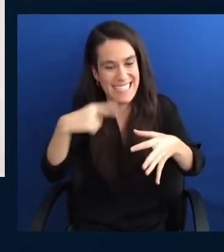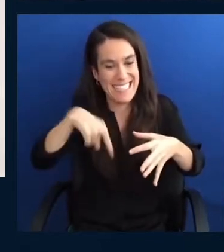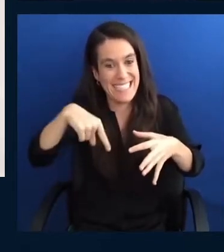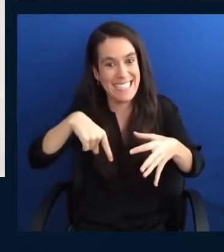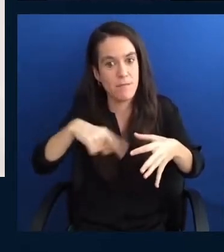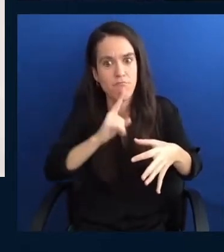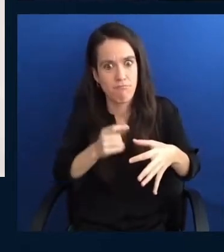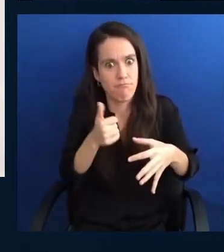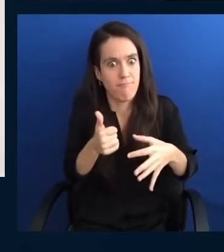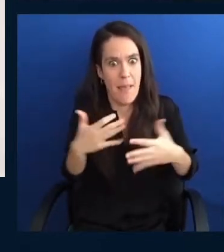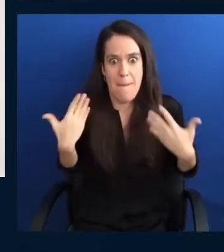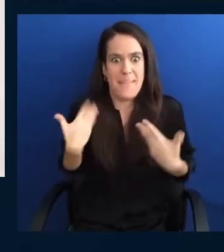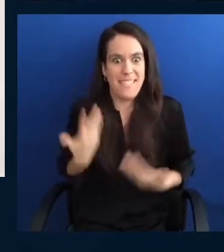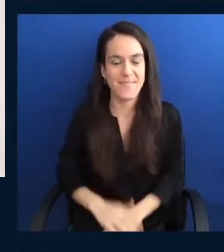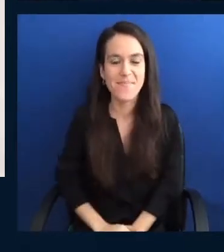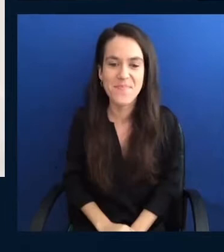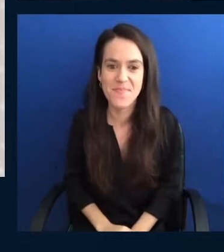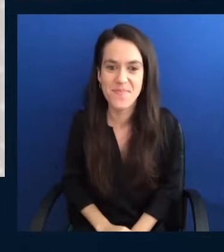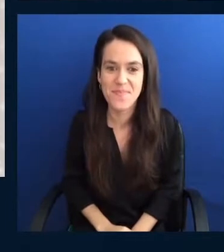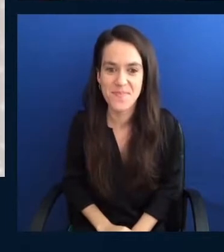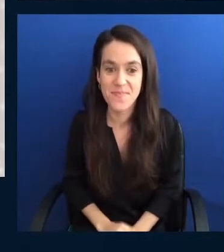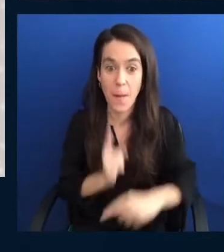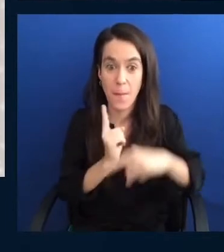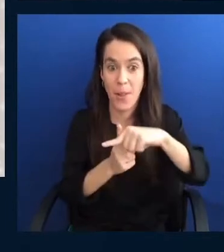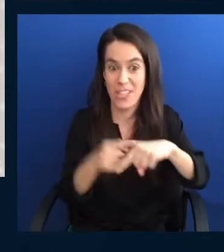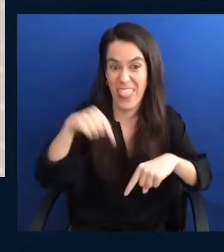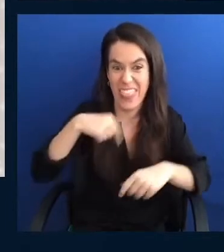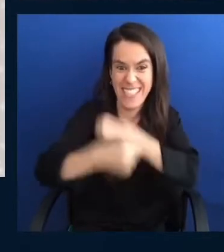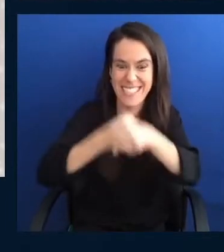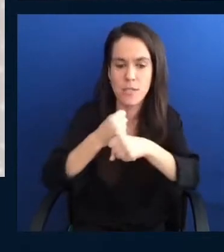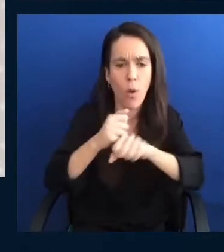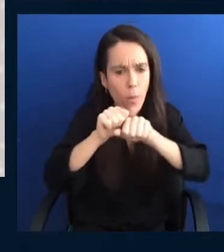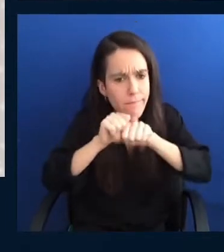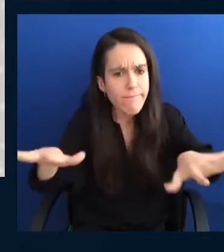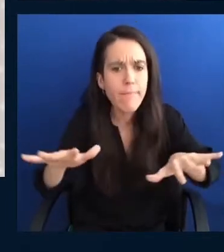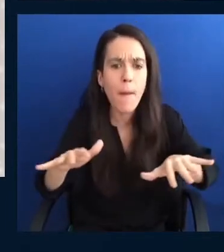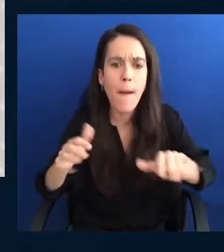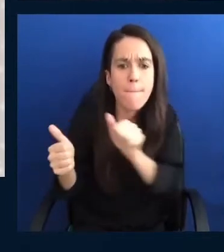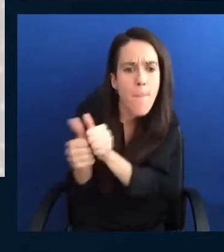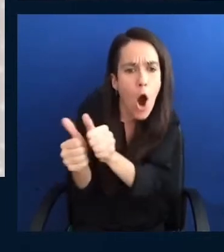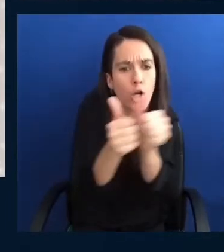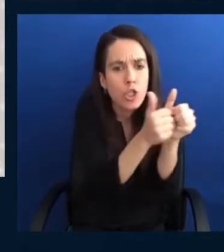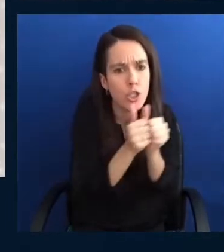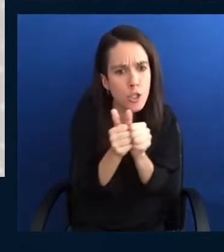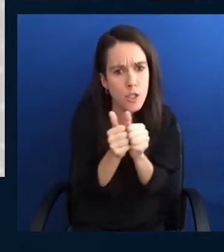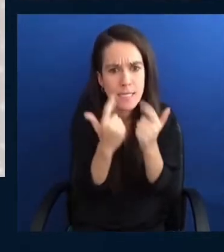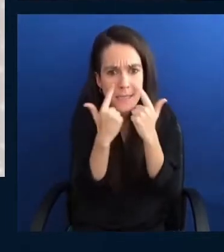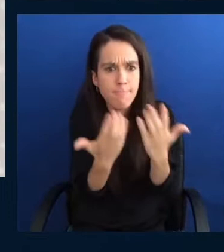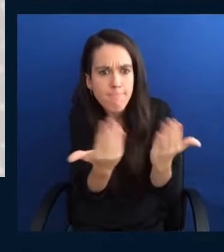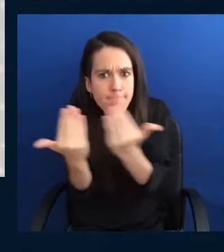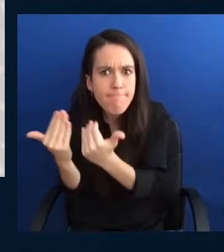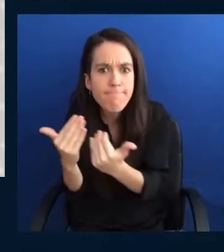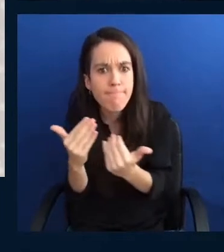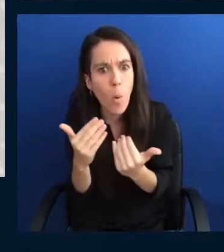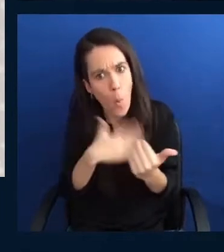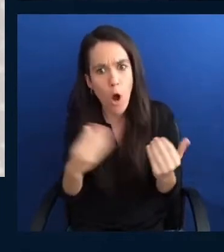happy about that. And earlier this year, we launched the Contributing Partners badge for partners that actually contribute back to